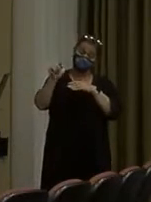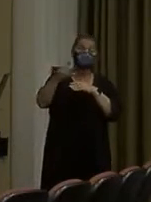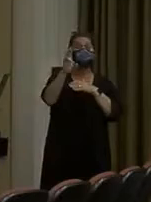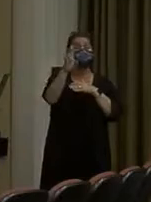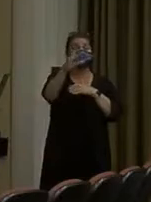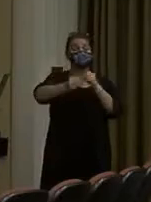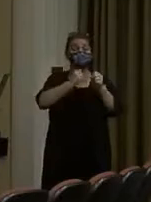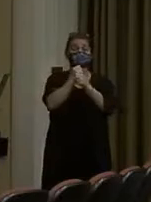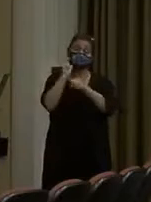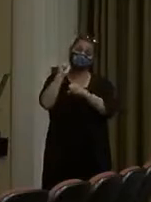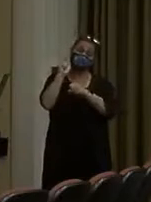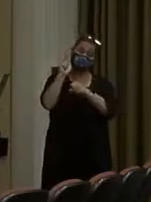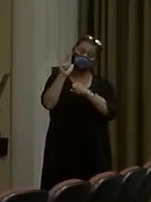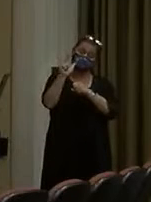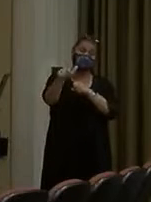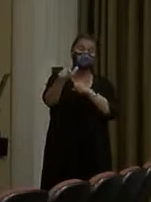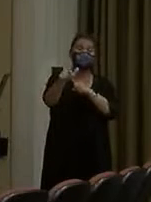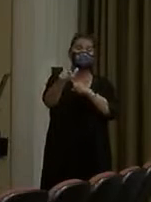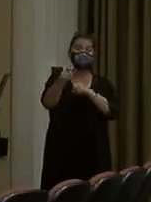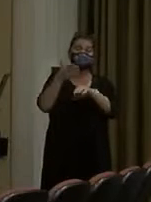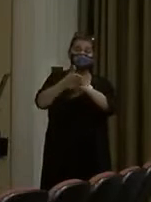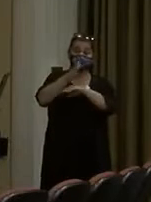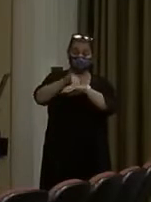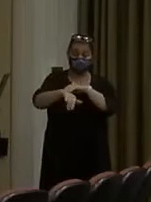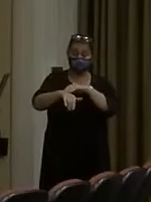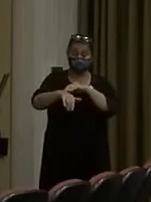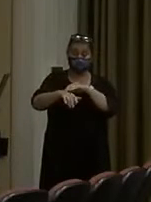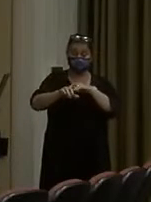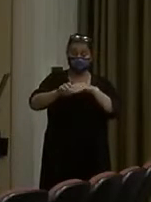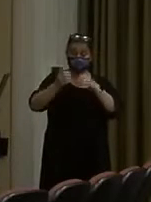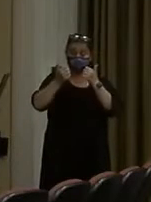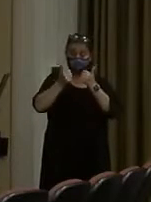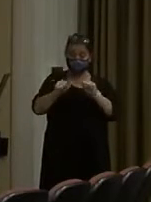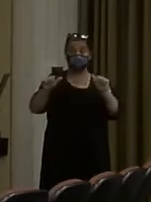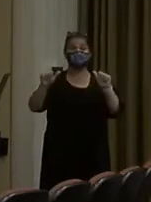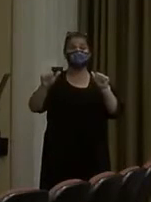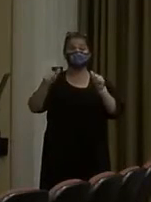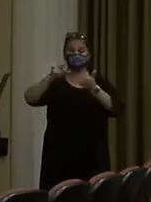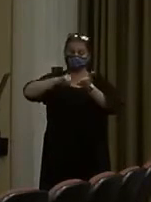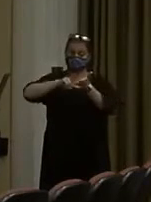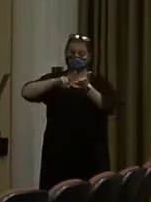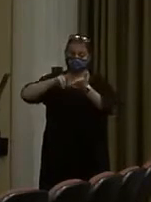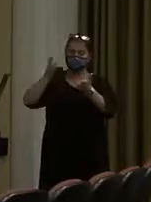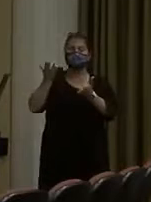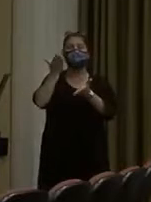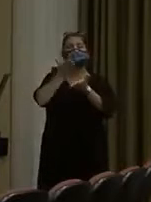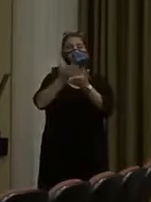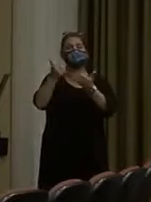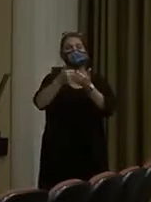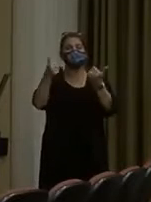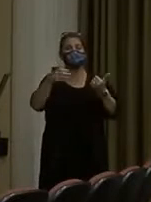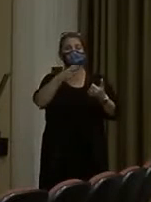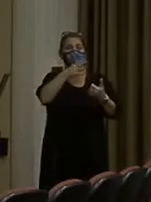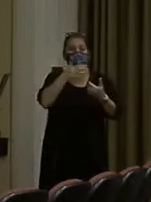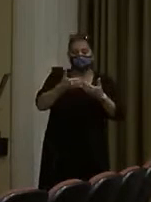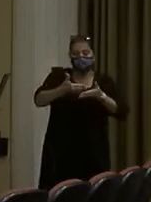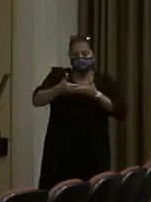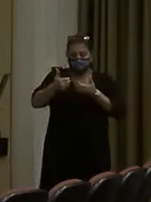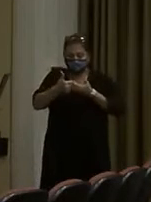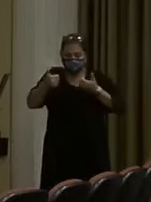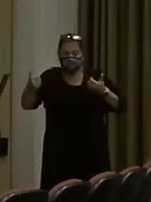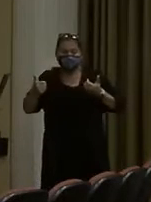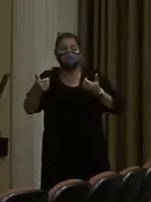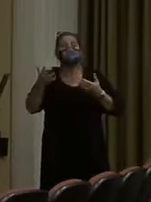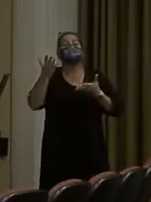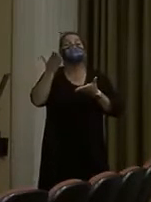years after that attempt by Benjamin Franklin and the abolitionists before the stars would